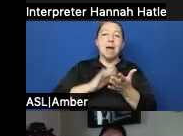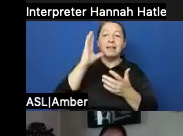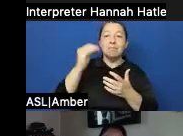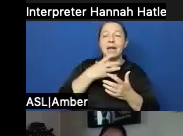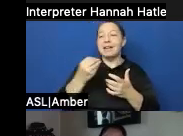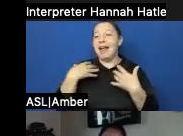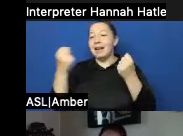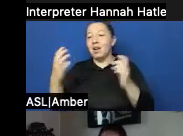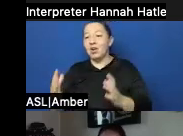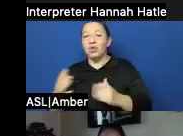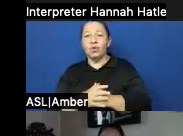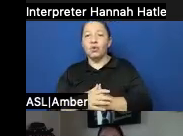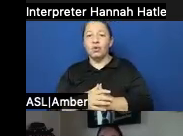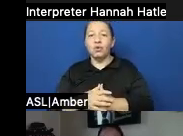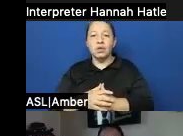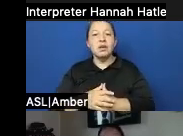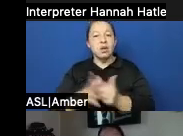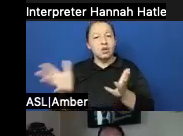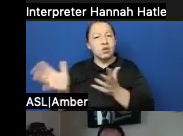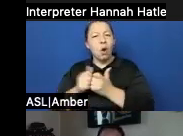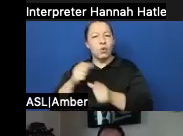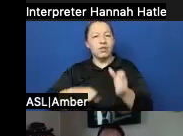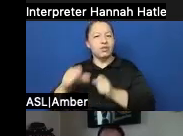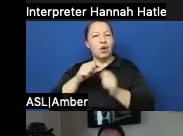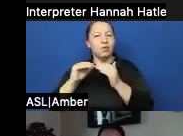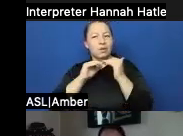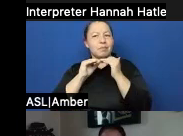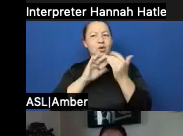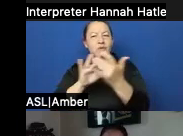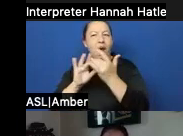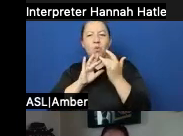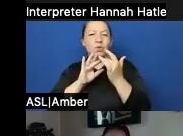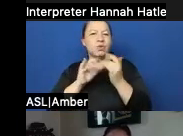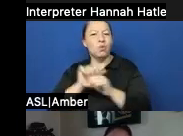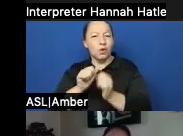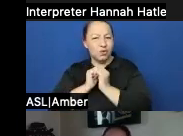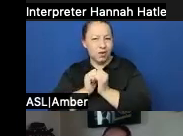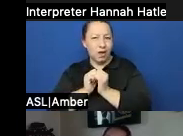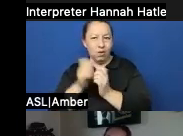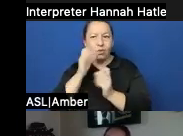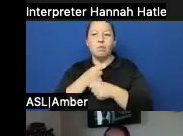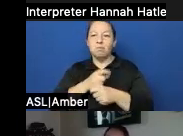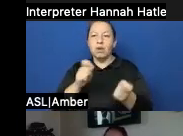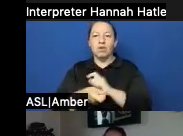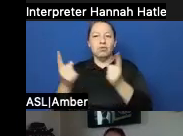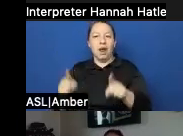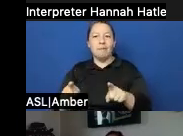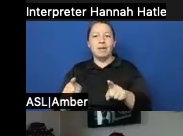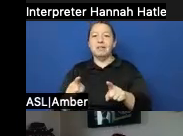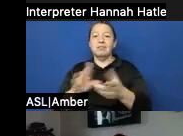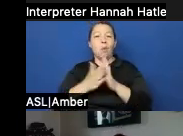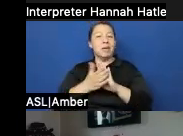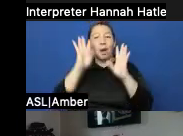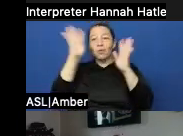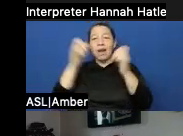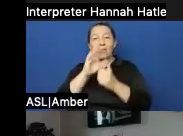outreach is important because we're peers working together, and we're going to make change with that. So be creative with the events, right? We know how